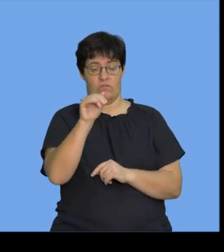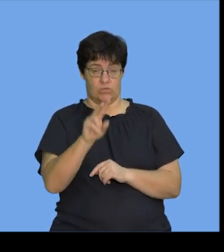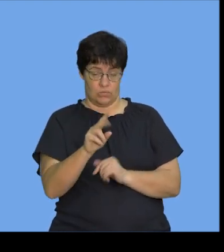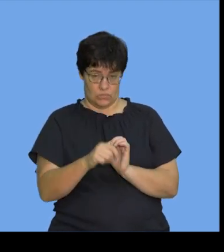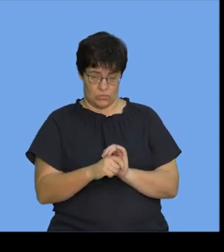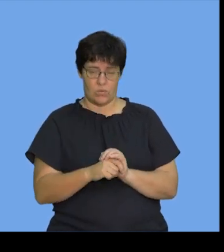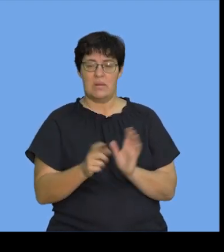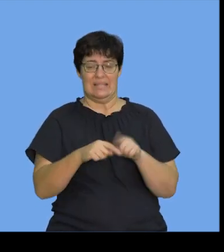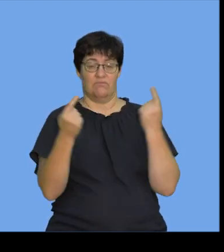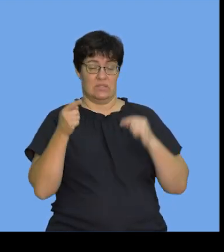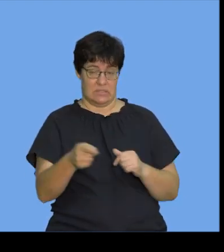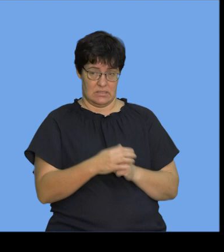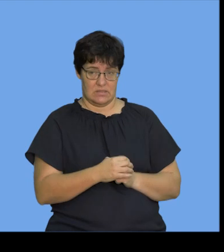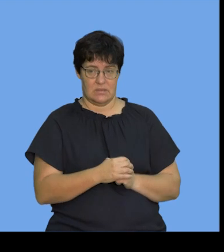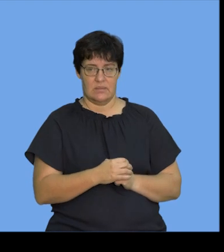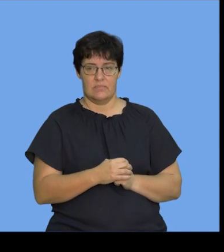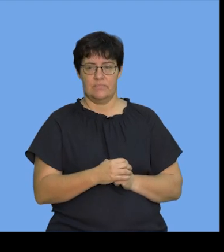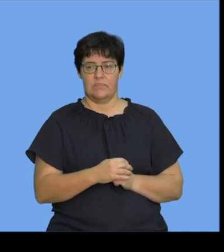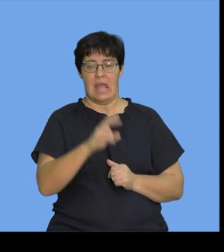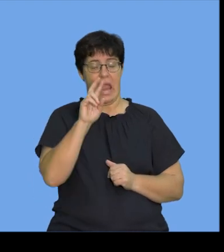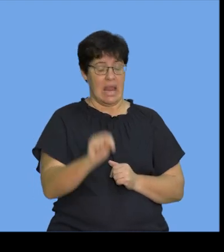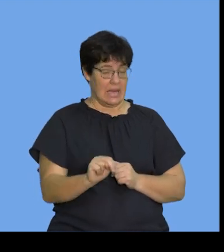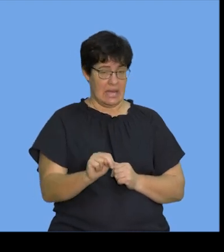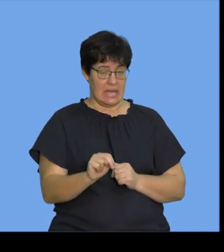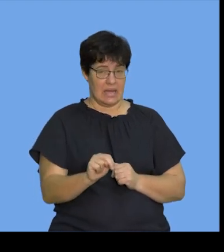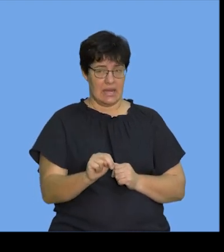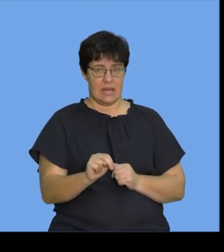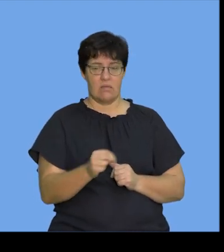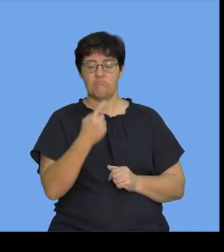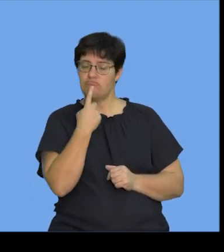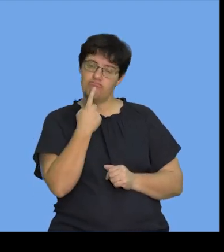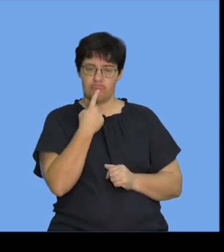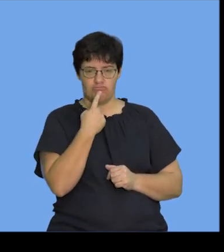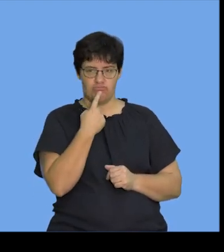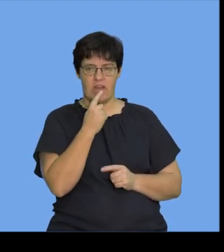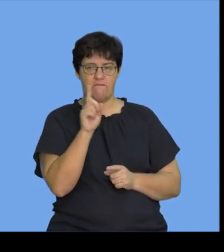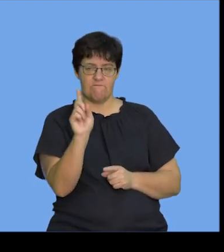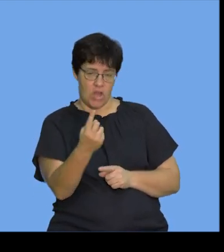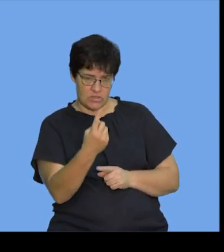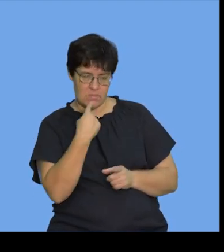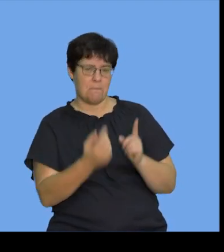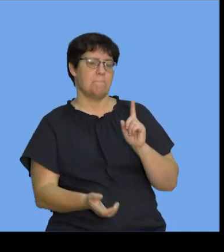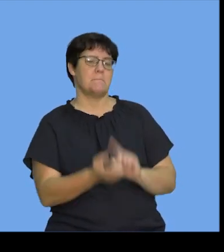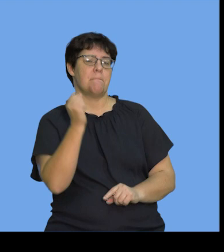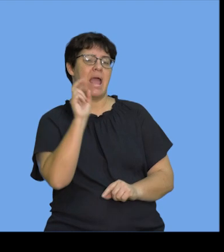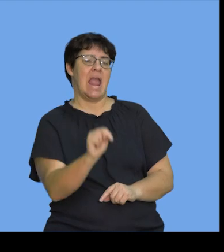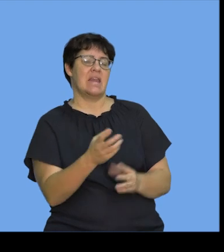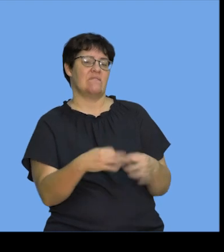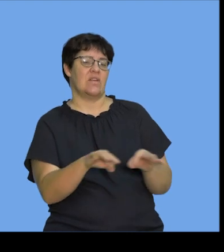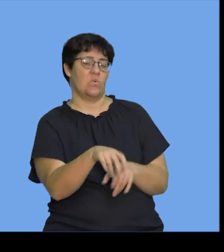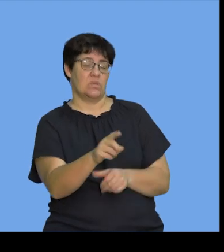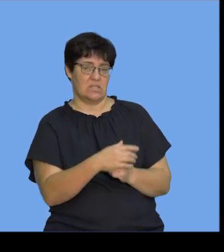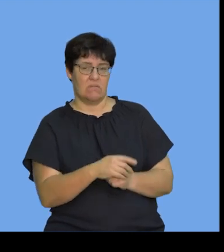my difference. And then my n value, I will first need to find what the n value is, right? Using